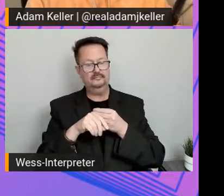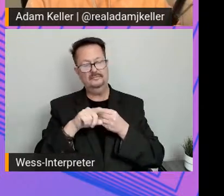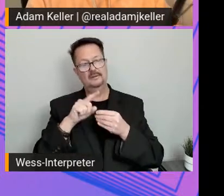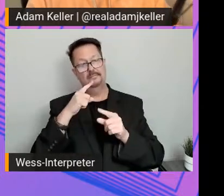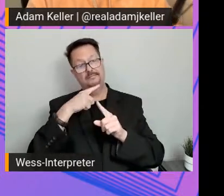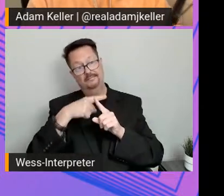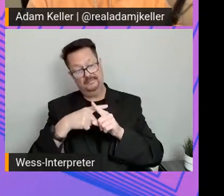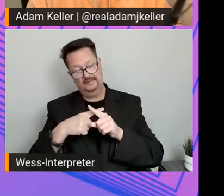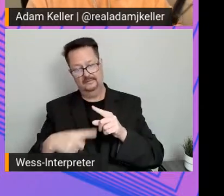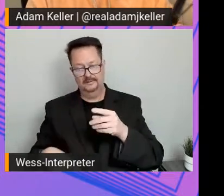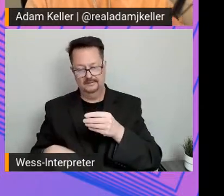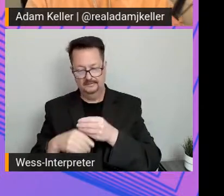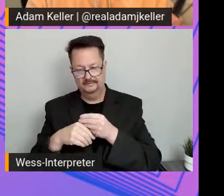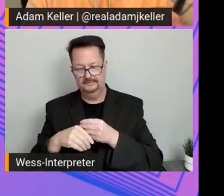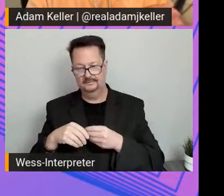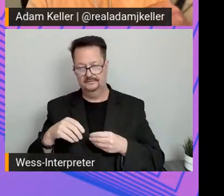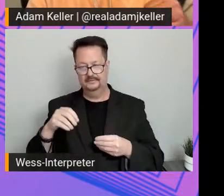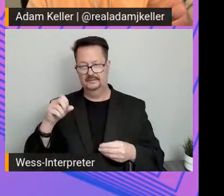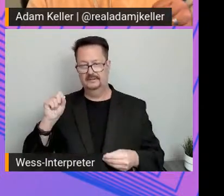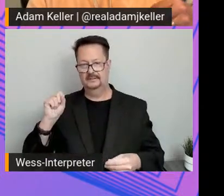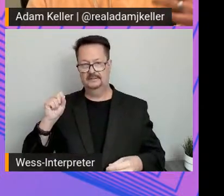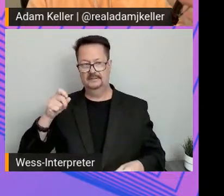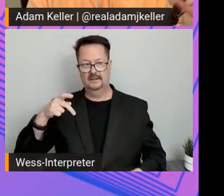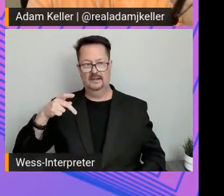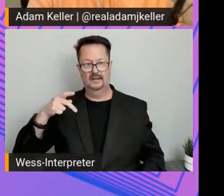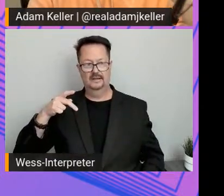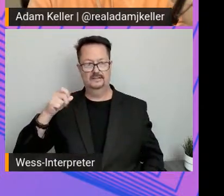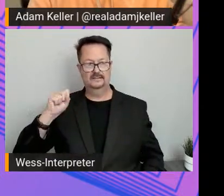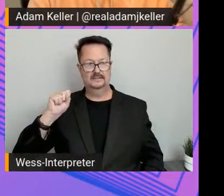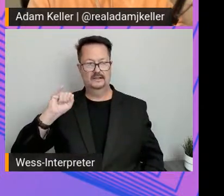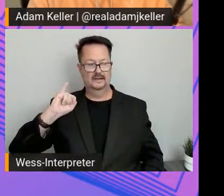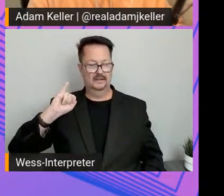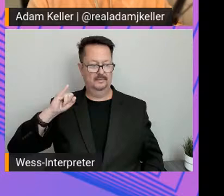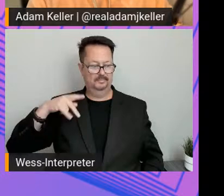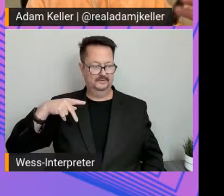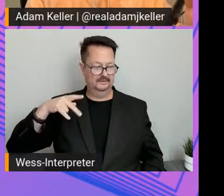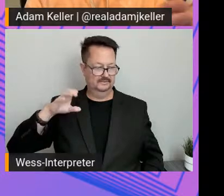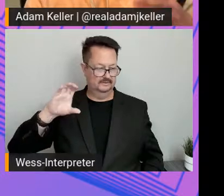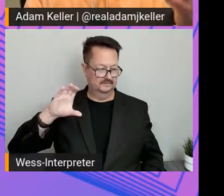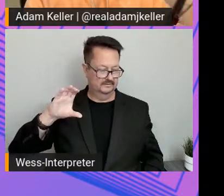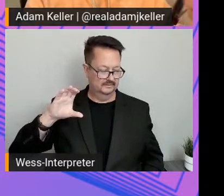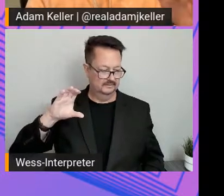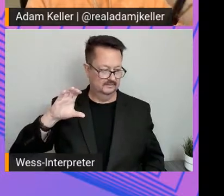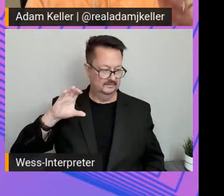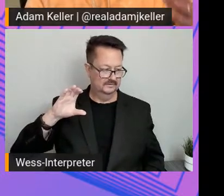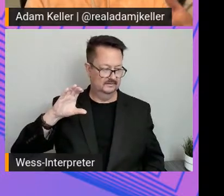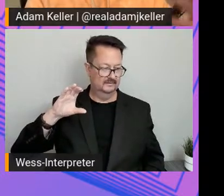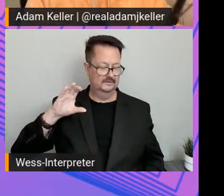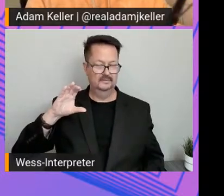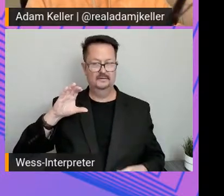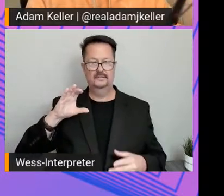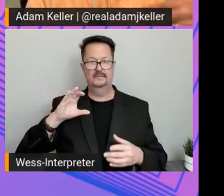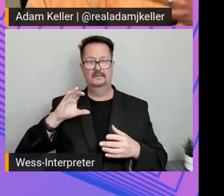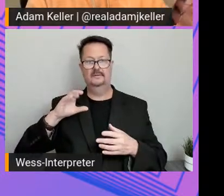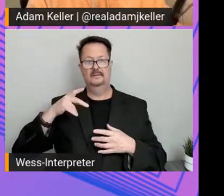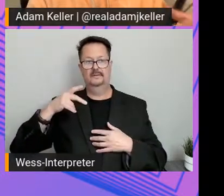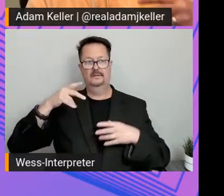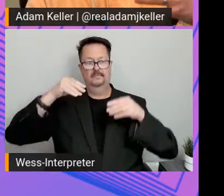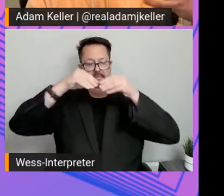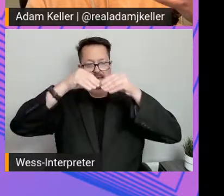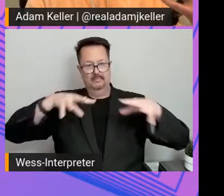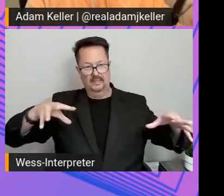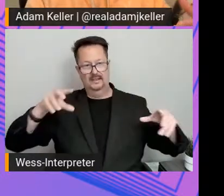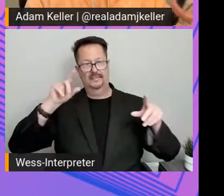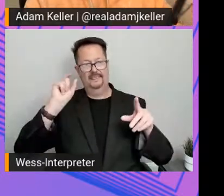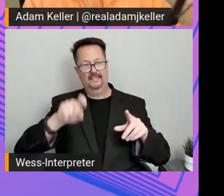of CICD pipeline. And we want our code to live in version control. And usually, again, that's where we should be triggering our